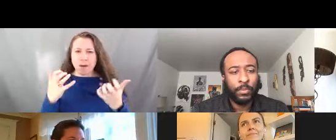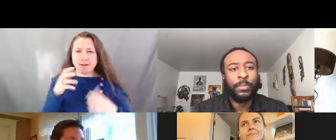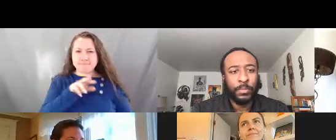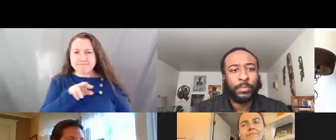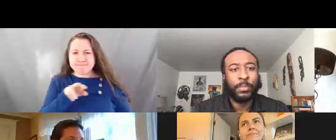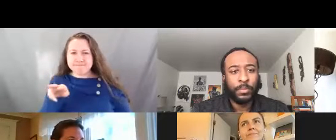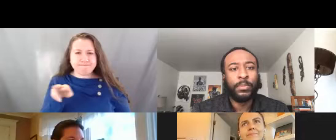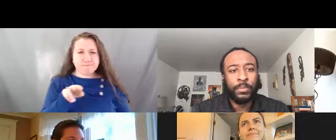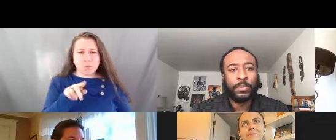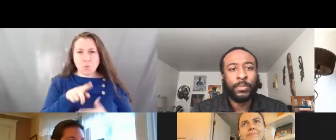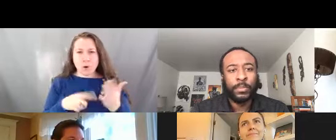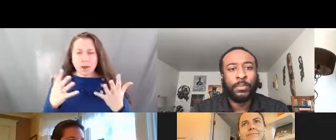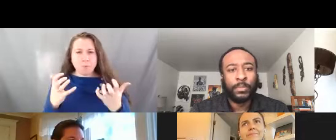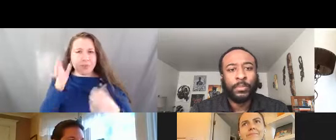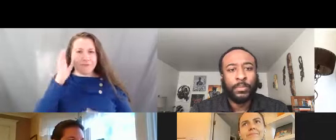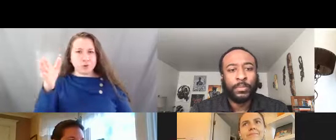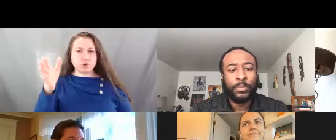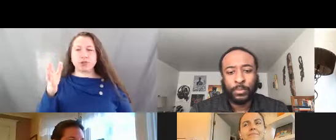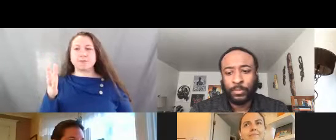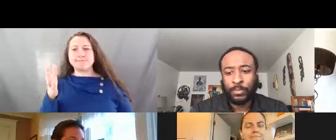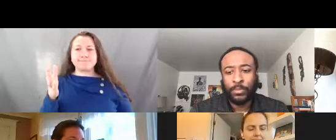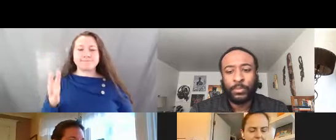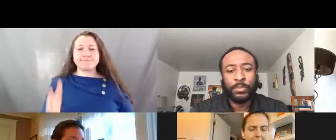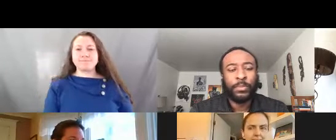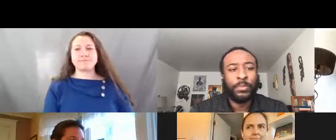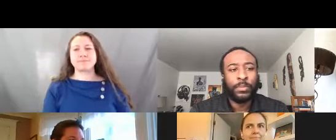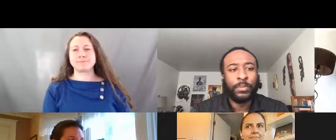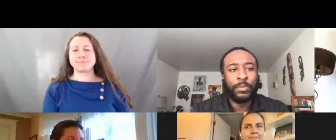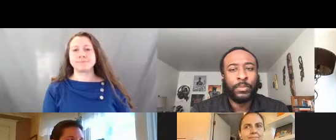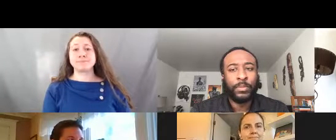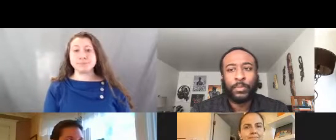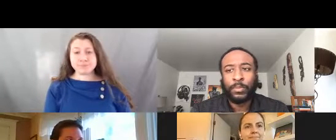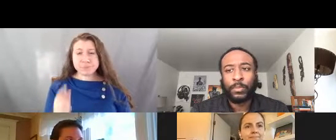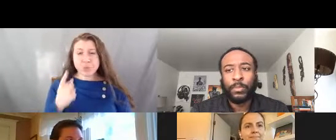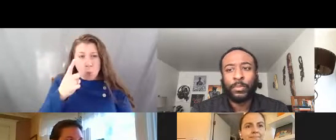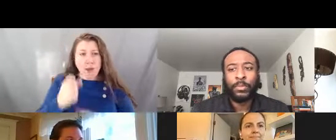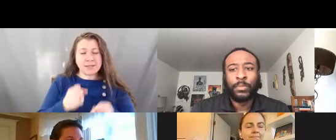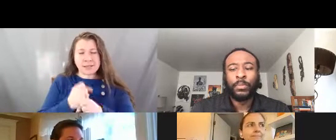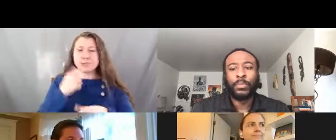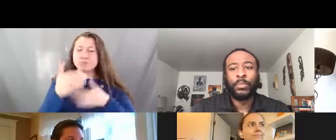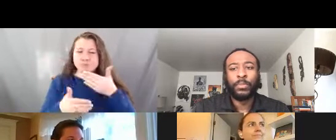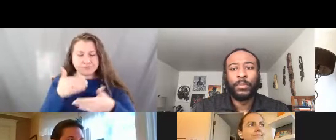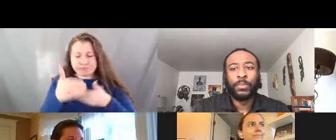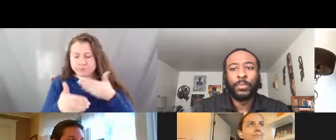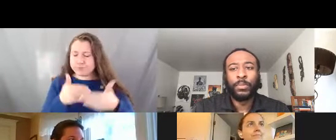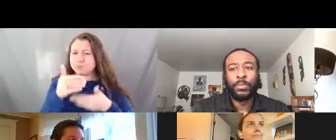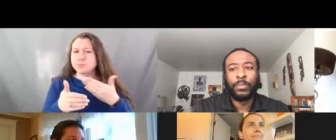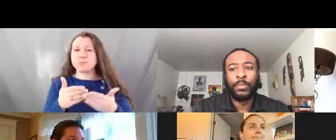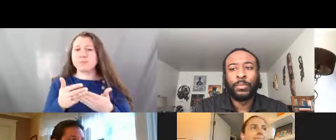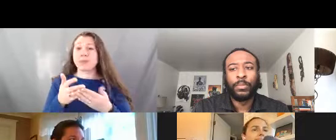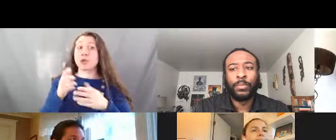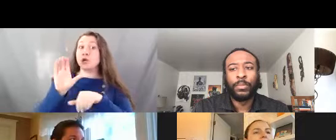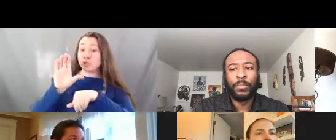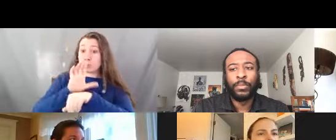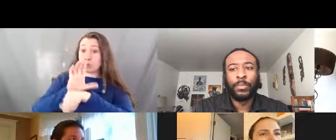eventually. So the 1 year went by like that, and then the computer security program was introduced